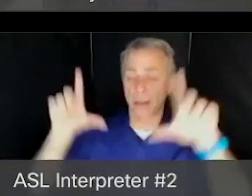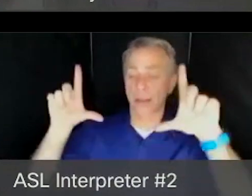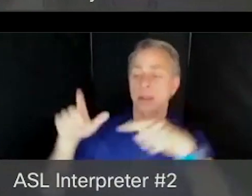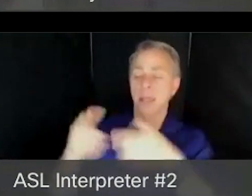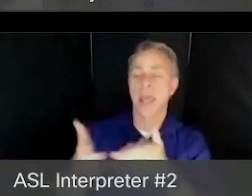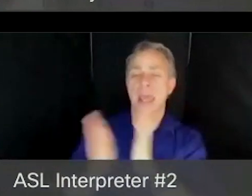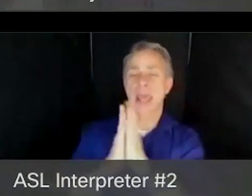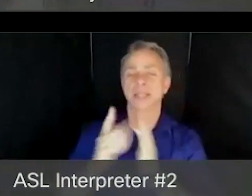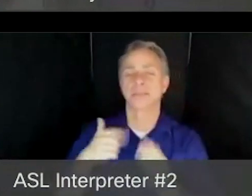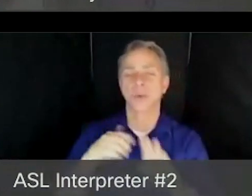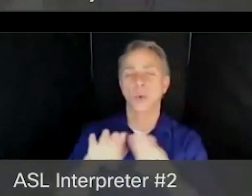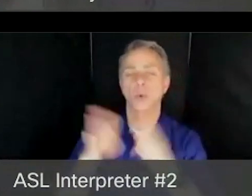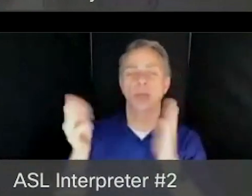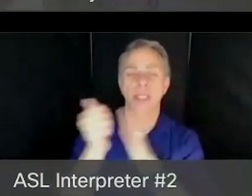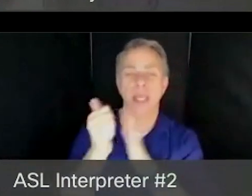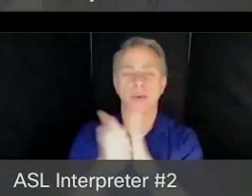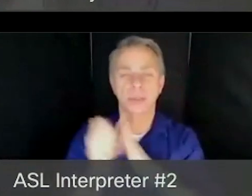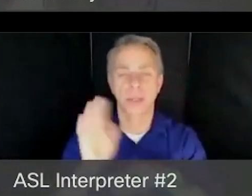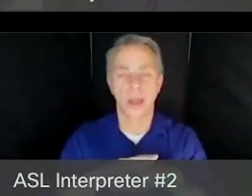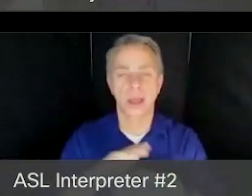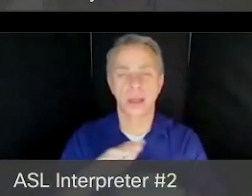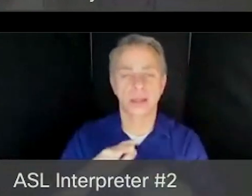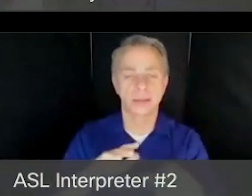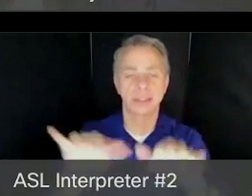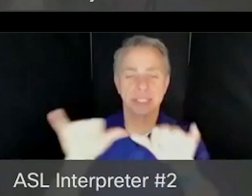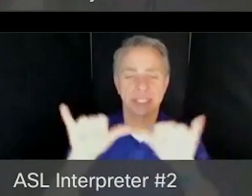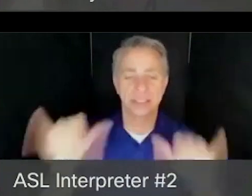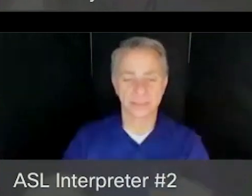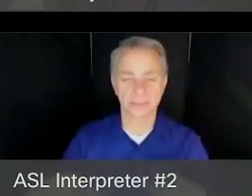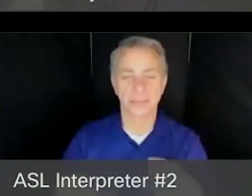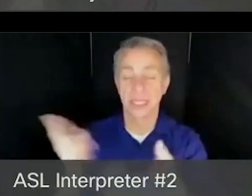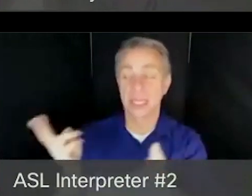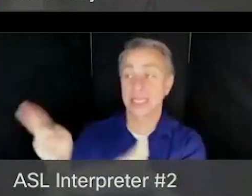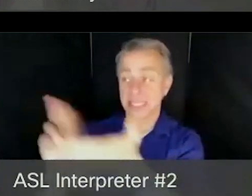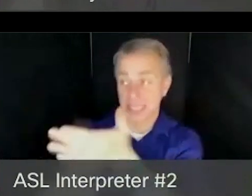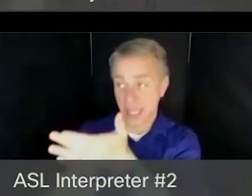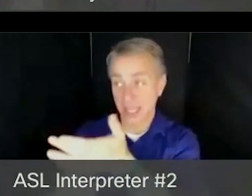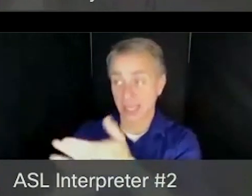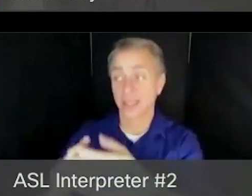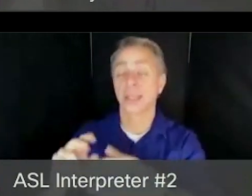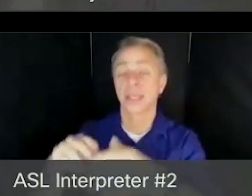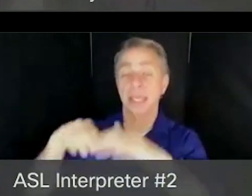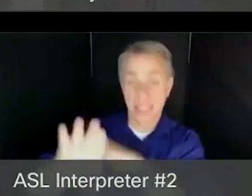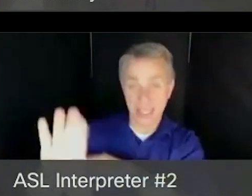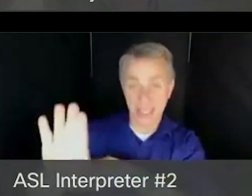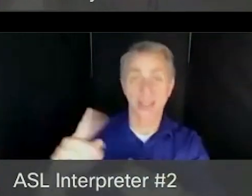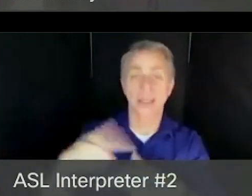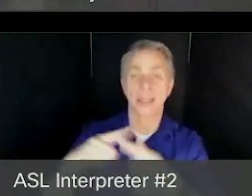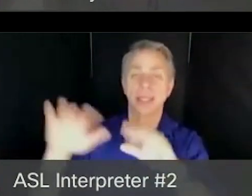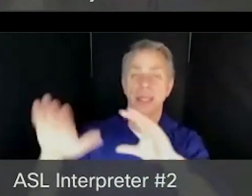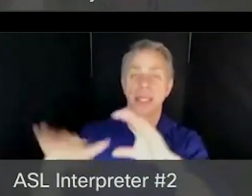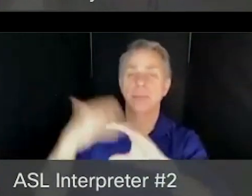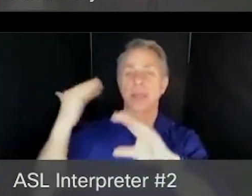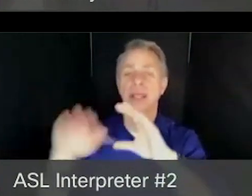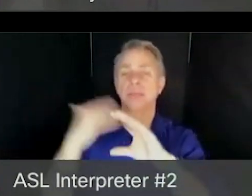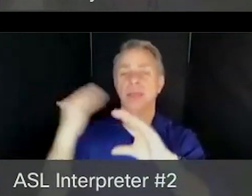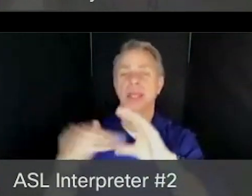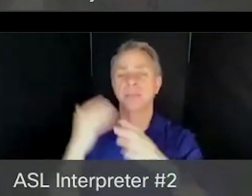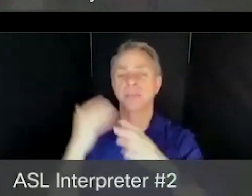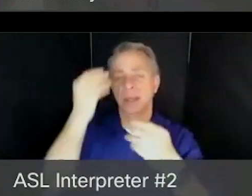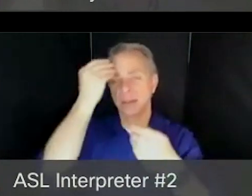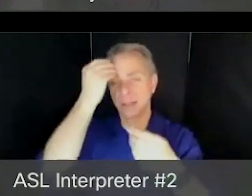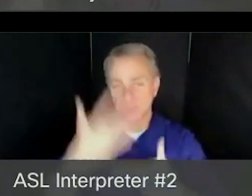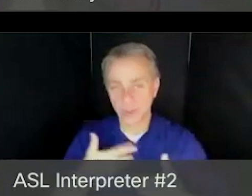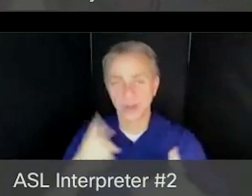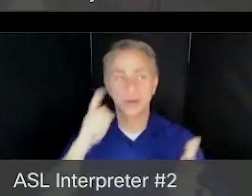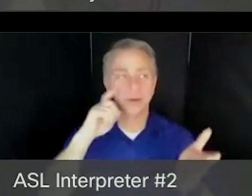this website. You'll sign up, and then you'll get another email letting you know that there's information in there. You can track